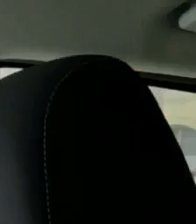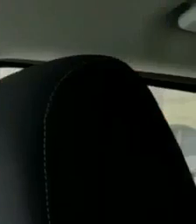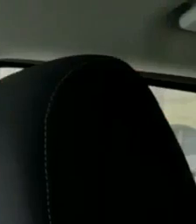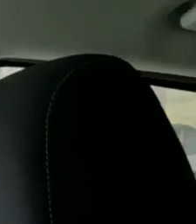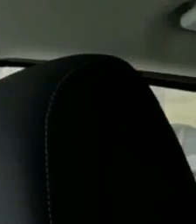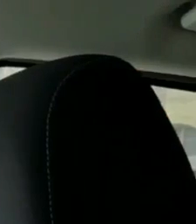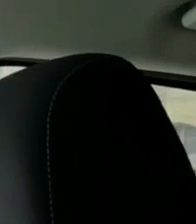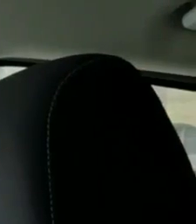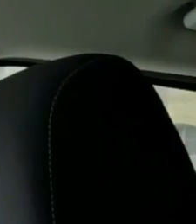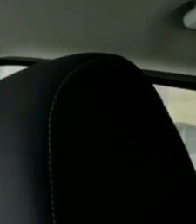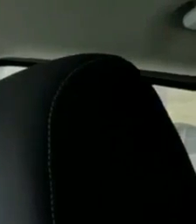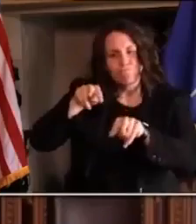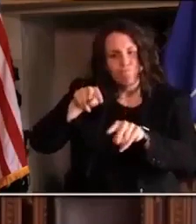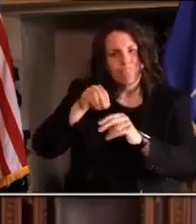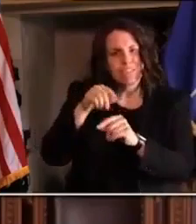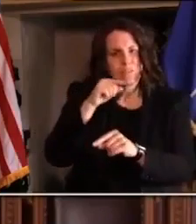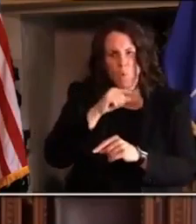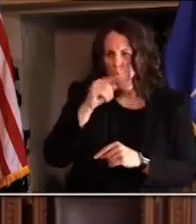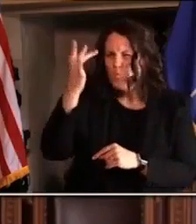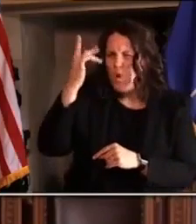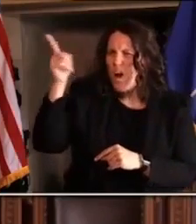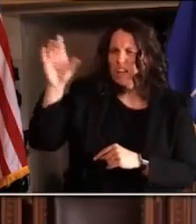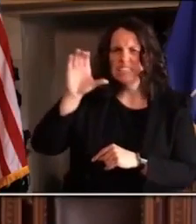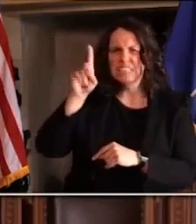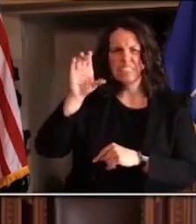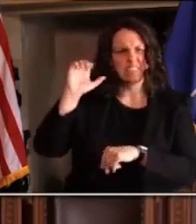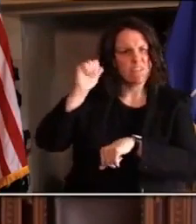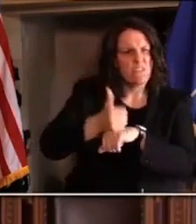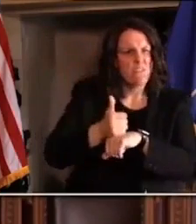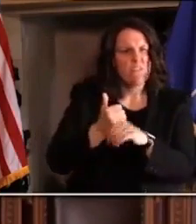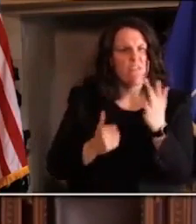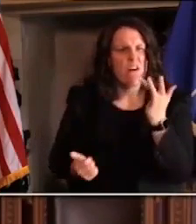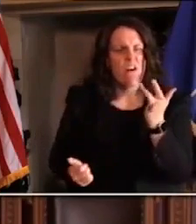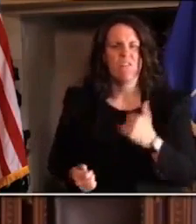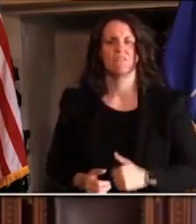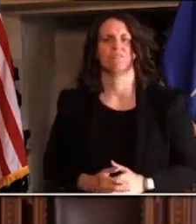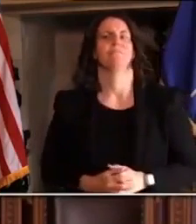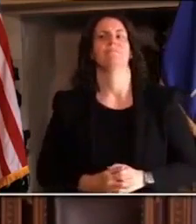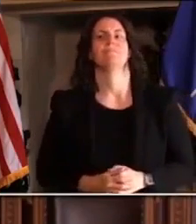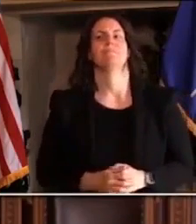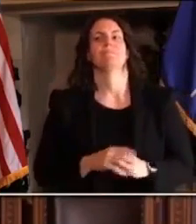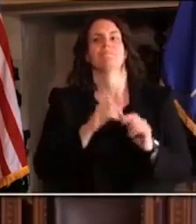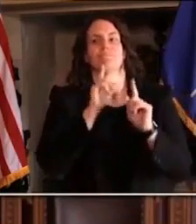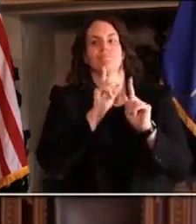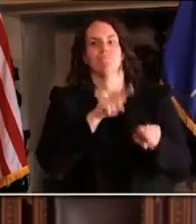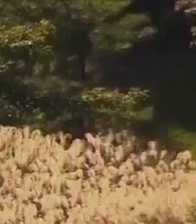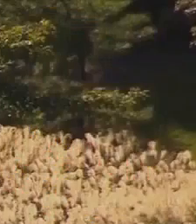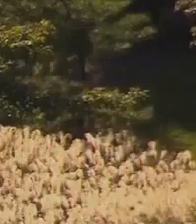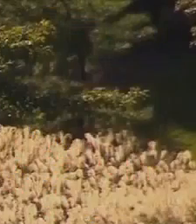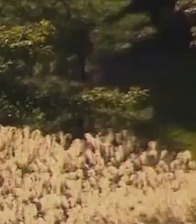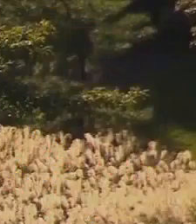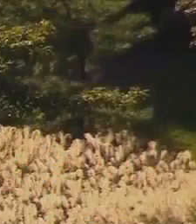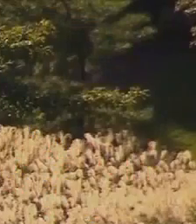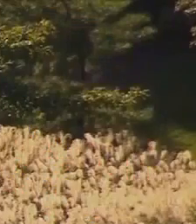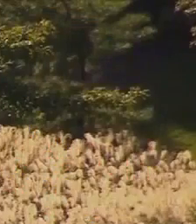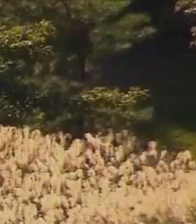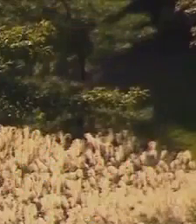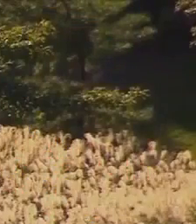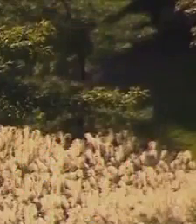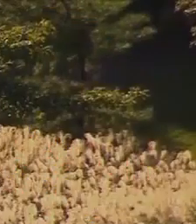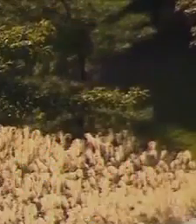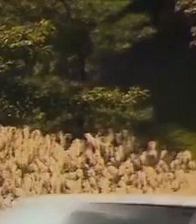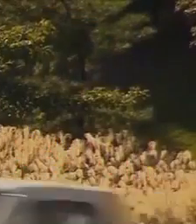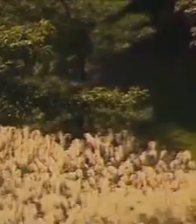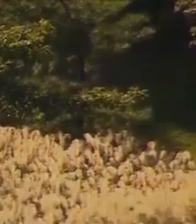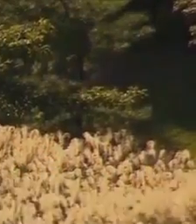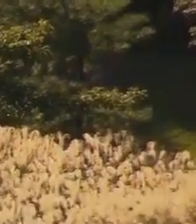mission here specifically? They are in Milwaukee, and they're there for various purposes.